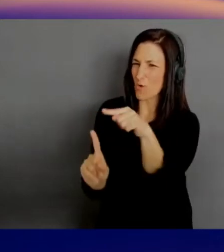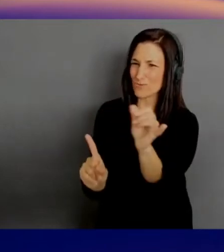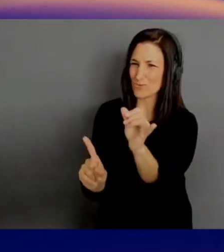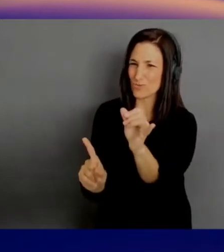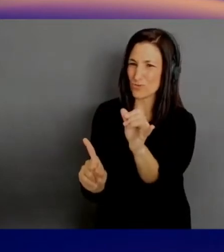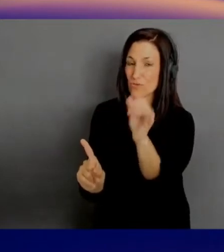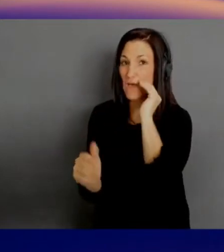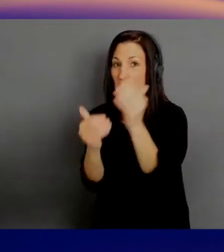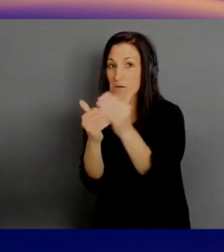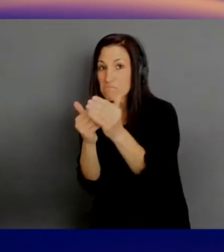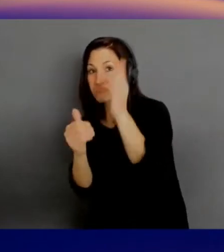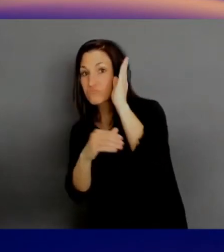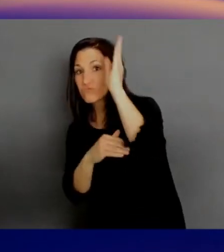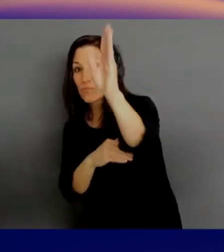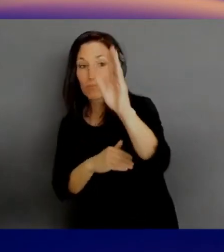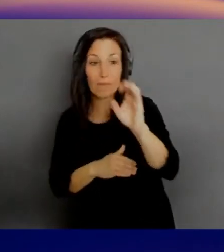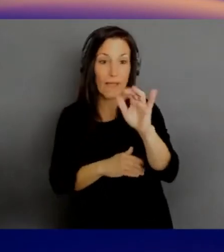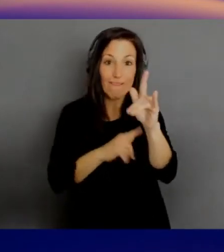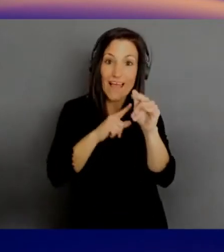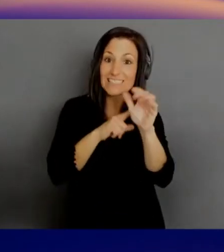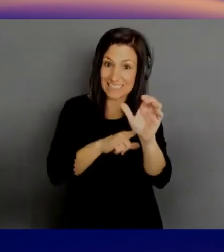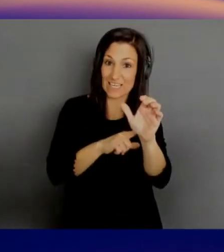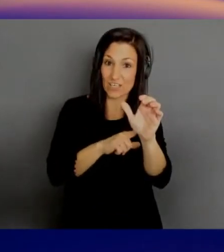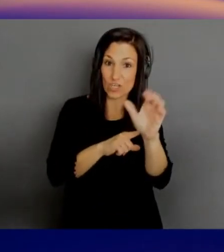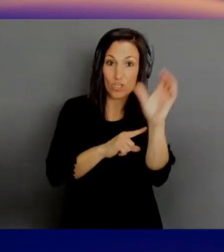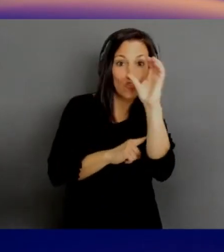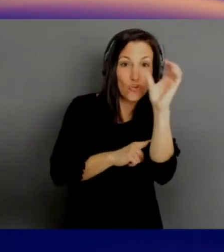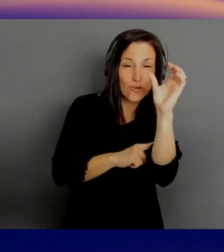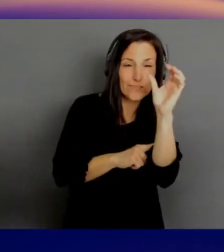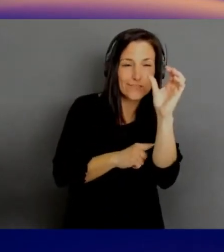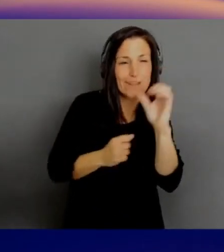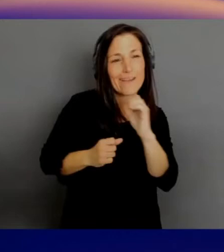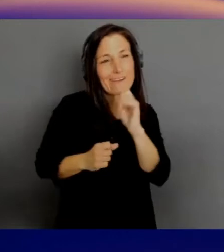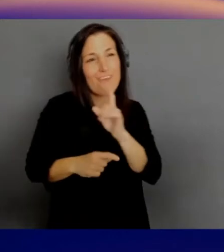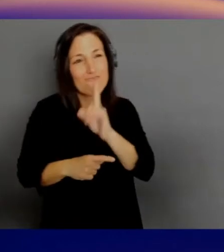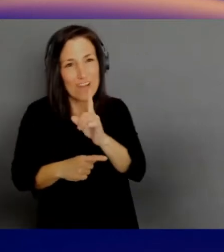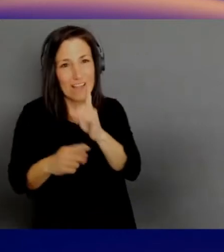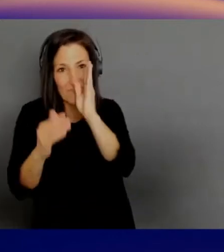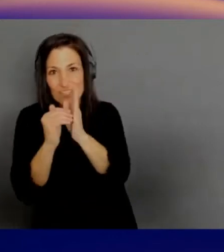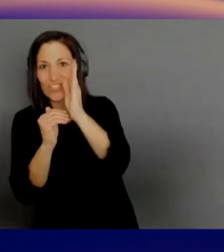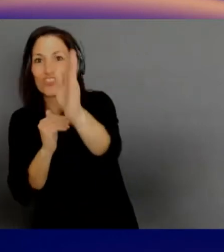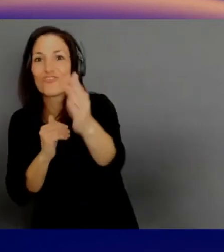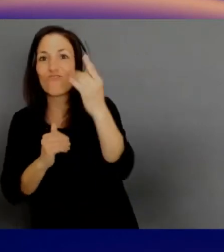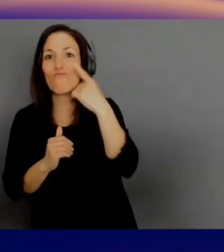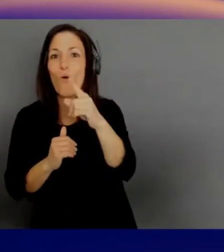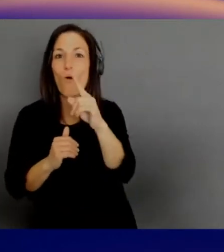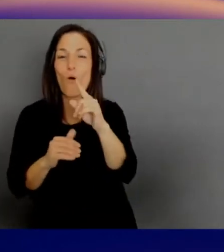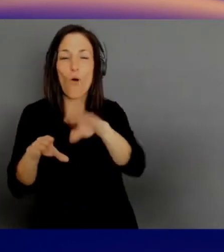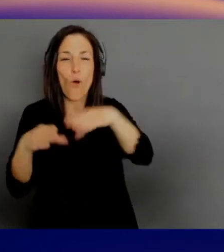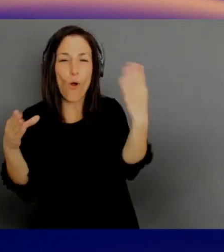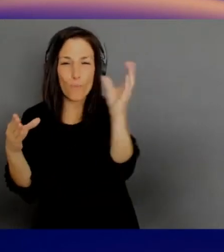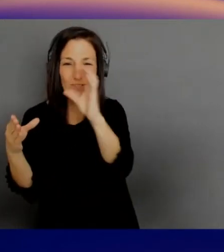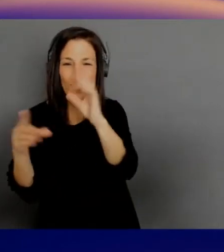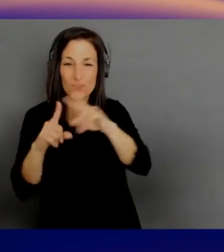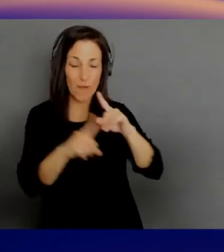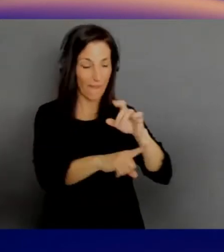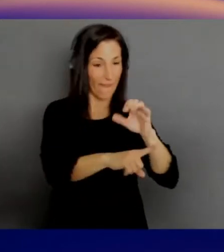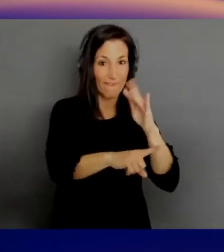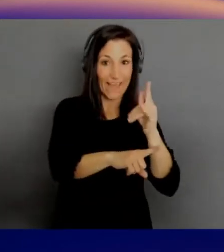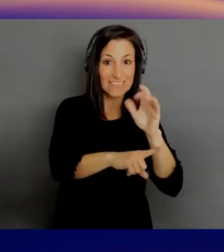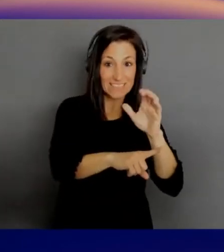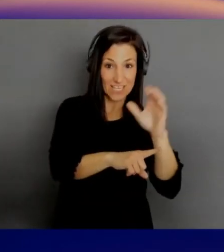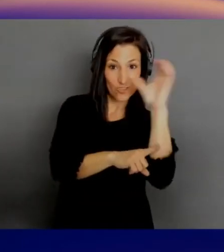of Elasticsearch, not necessarily the trajectory of OpenSearch that I'm talking about here, is Elasticsearch started out as a search